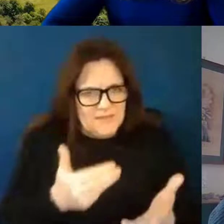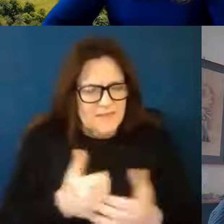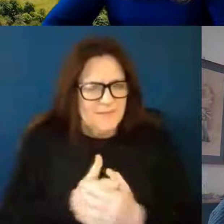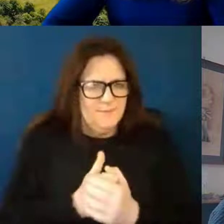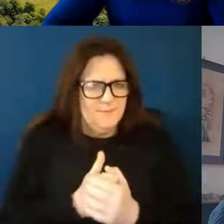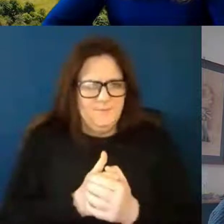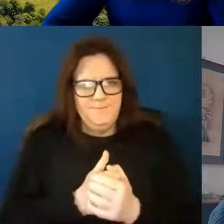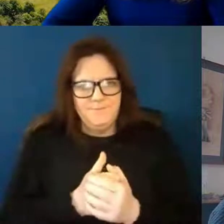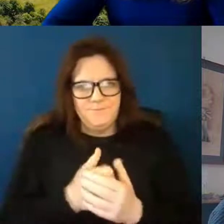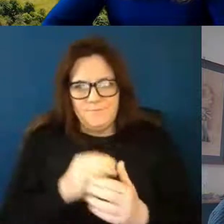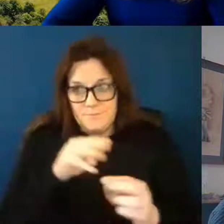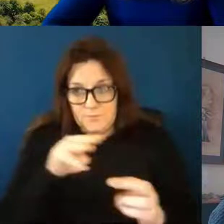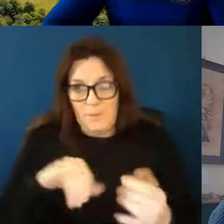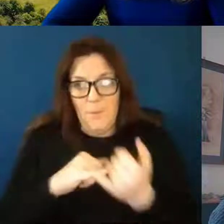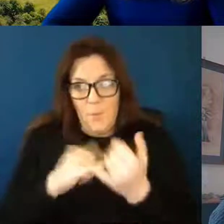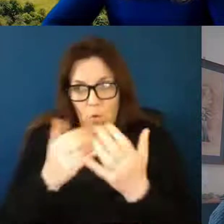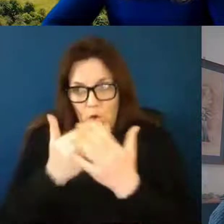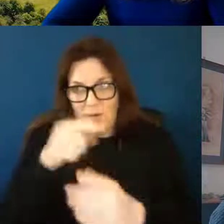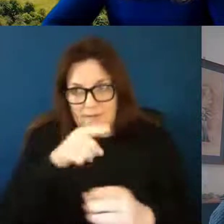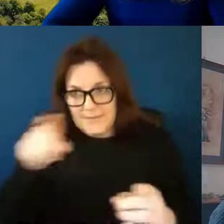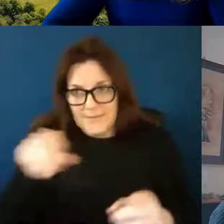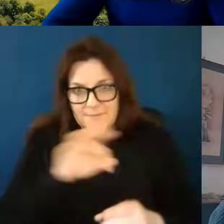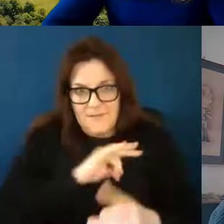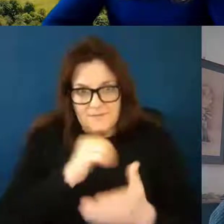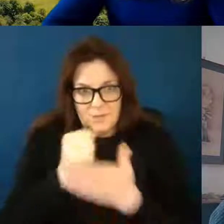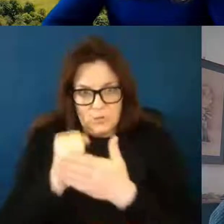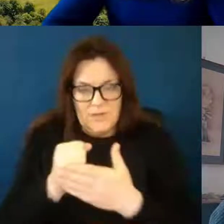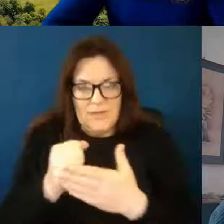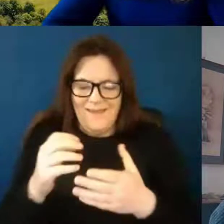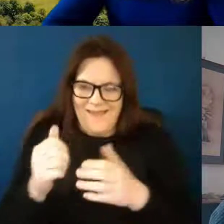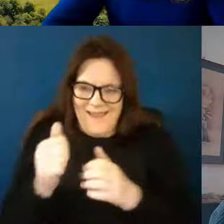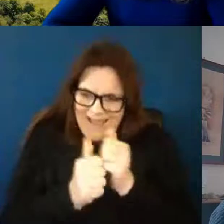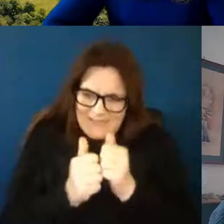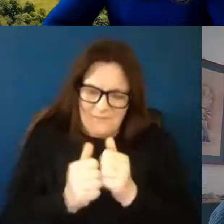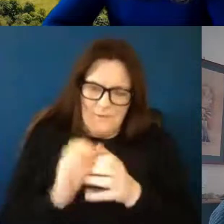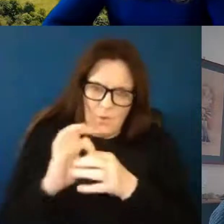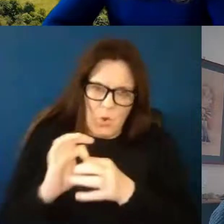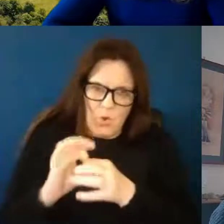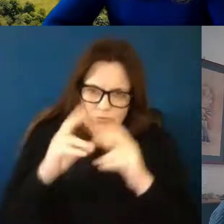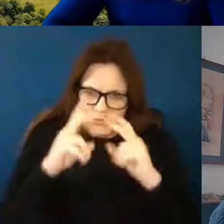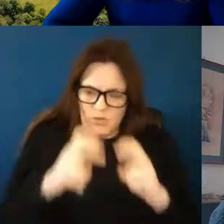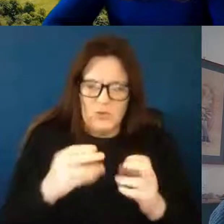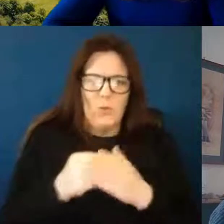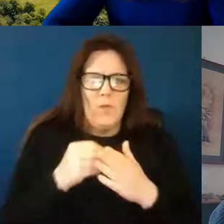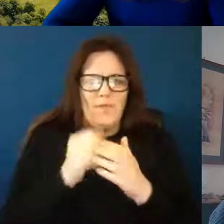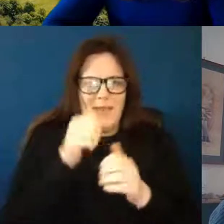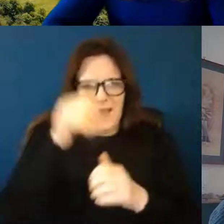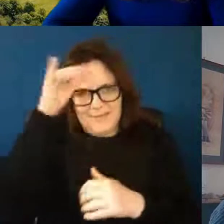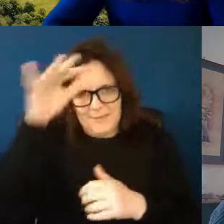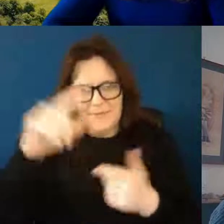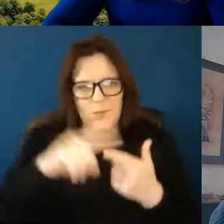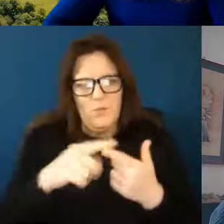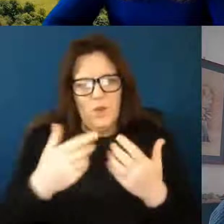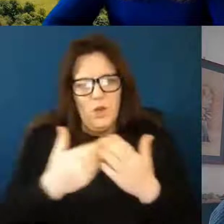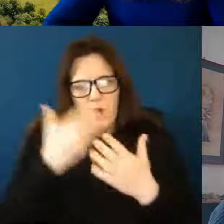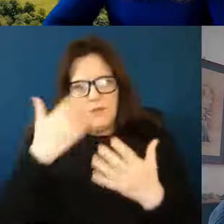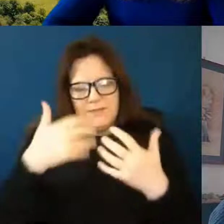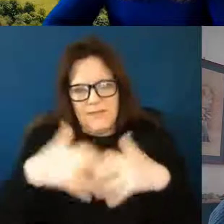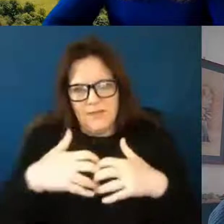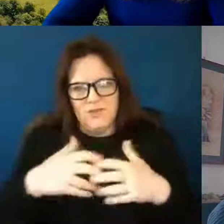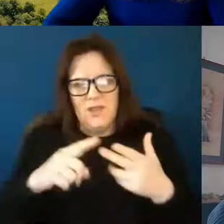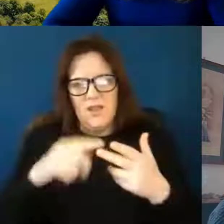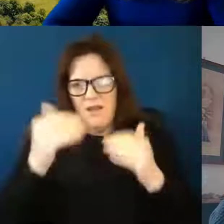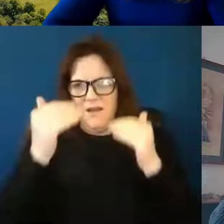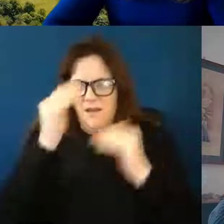to become active co-researchers with academics, with learning technologists, with library